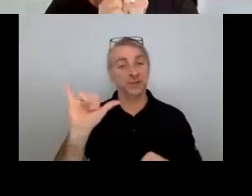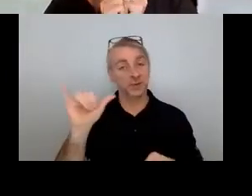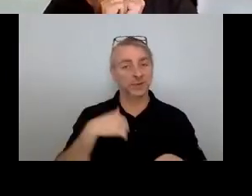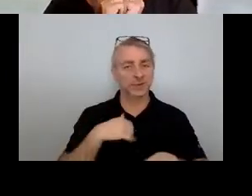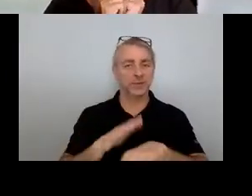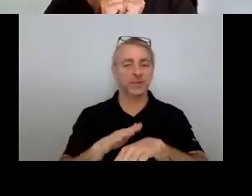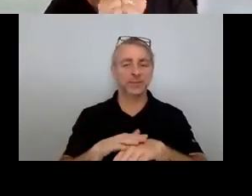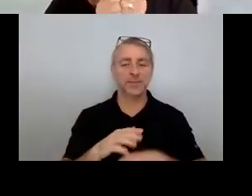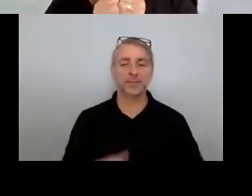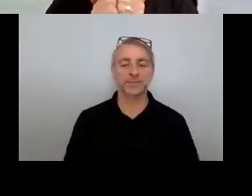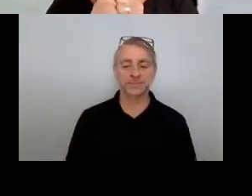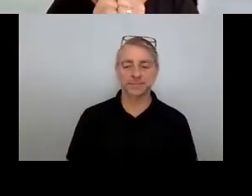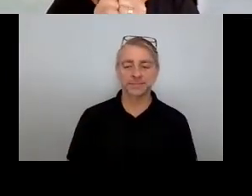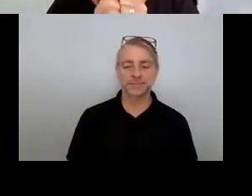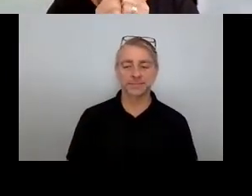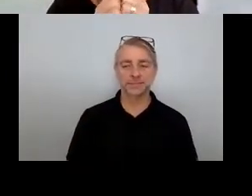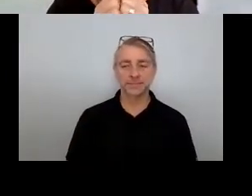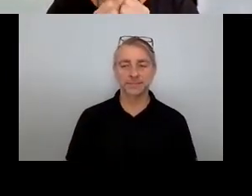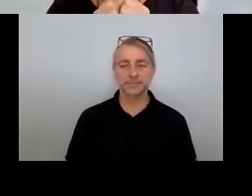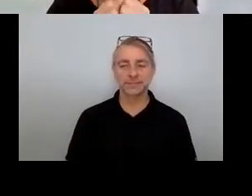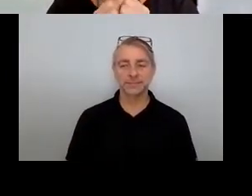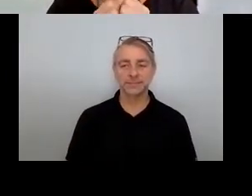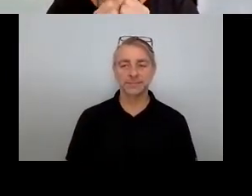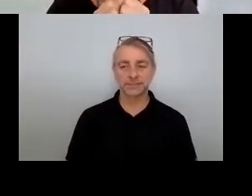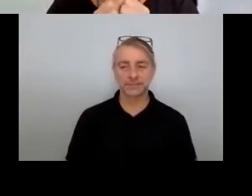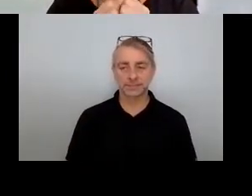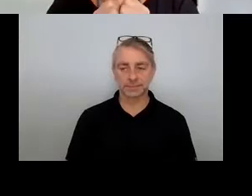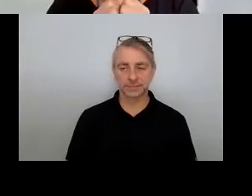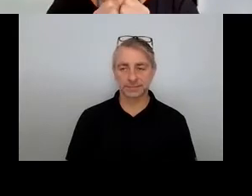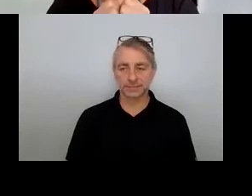this is one of the more